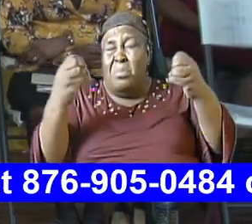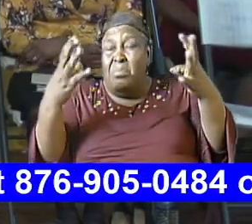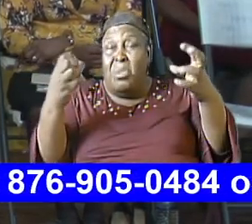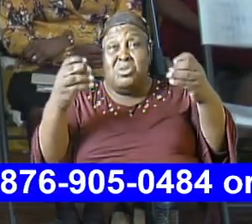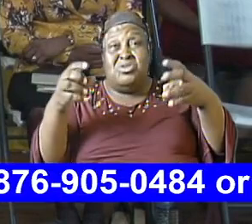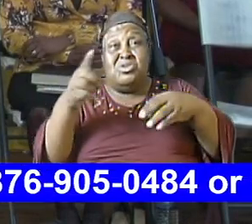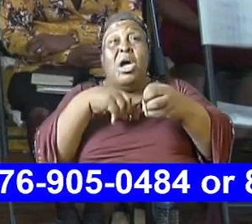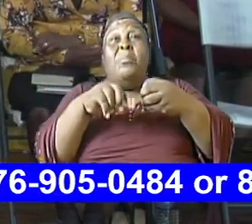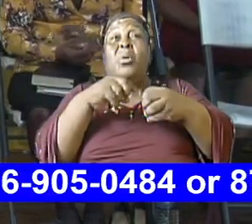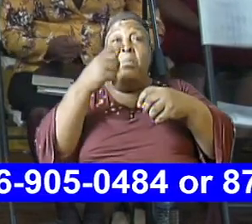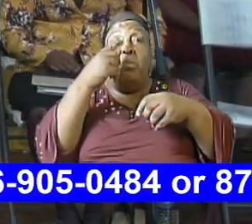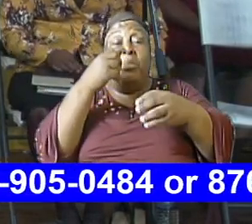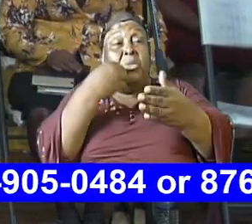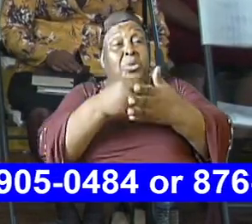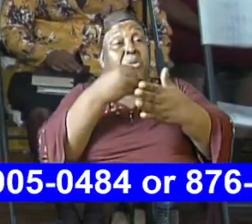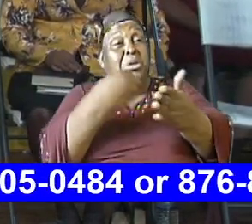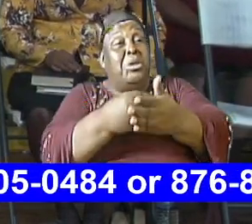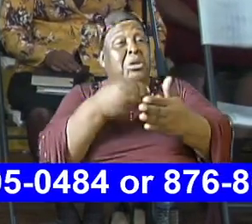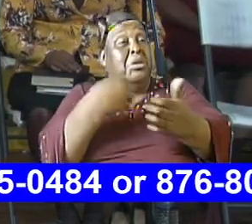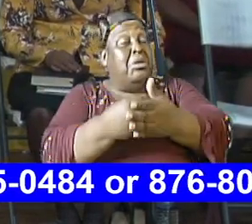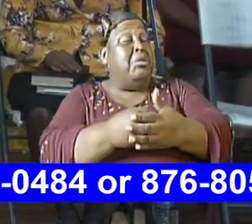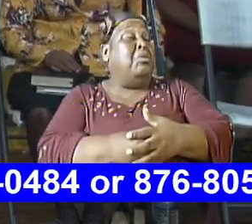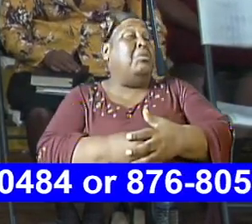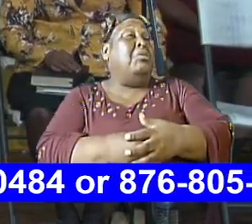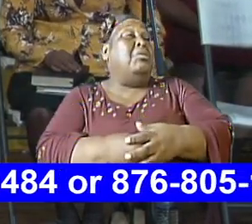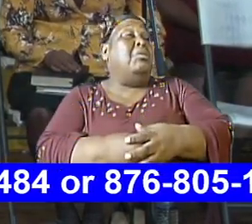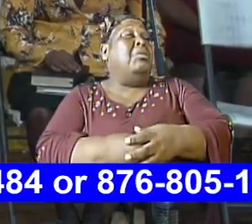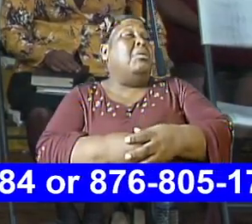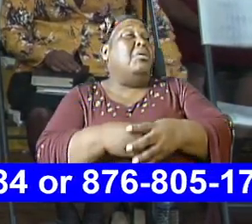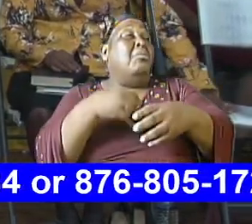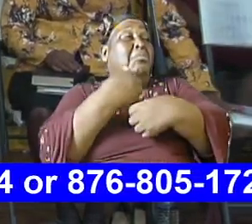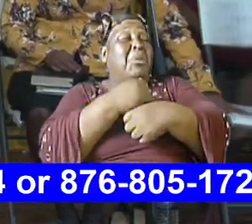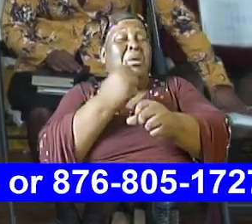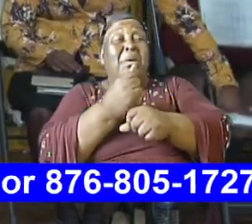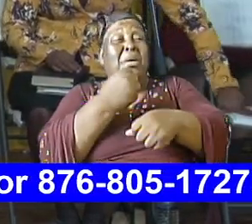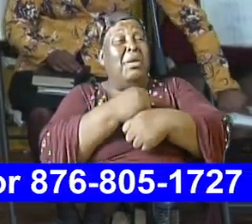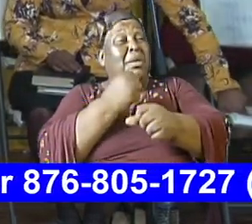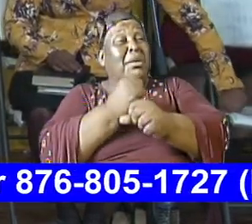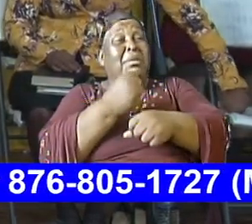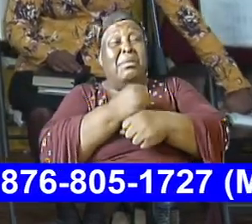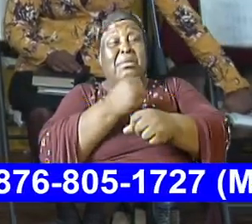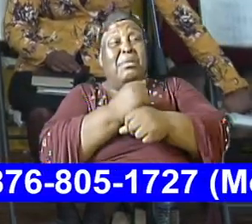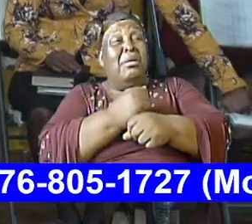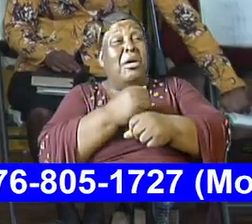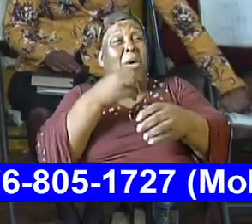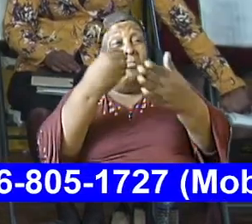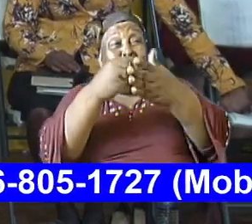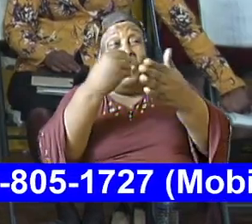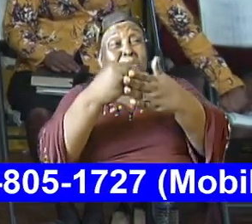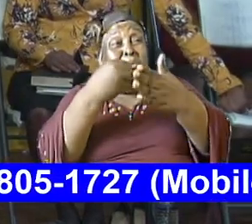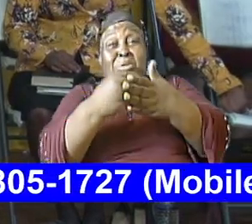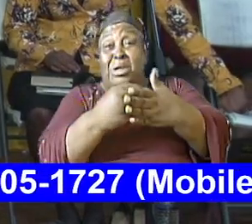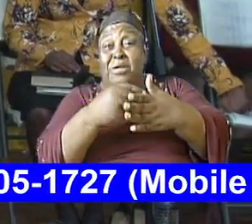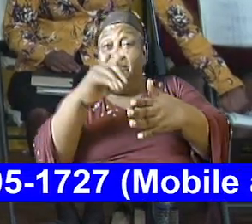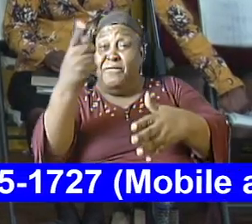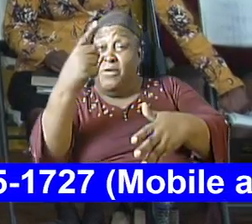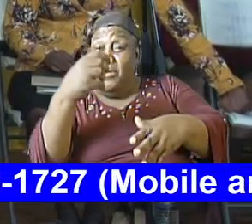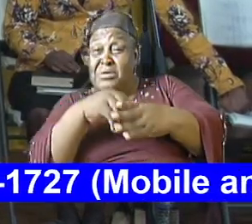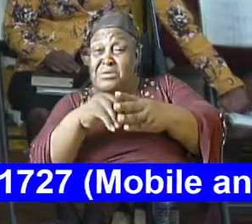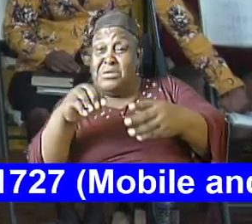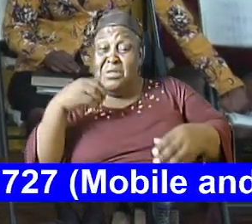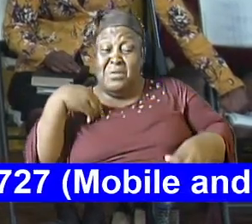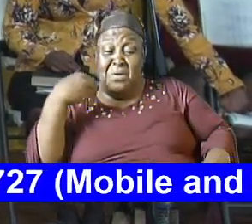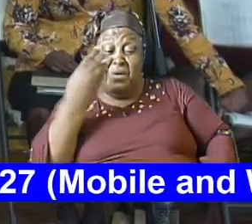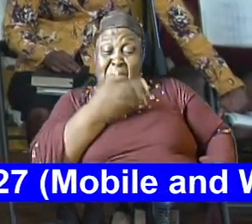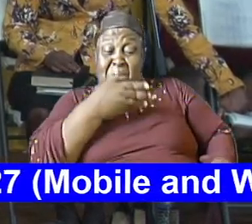if we are not careful, we make money the object, the epitome of our life. When in truth and in fact, we